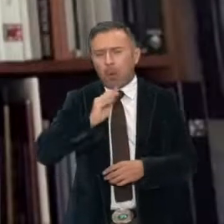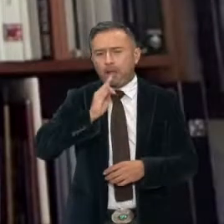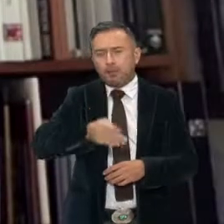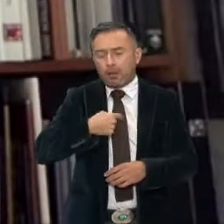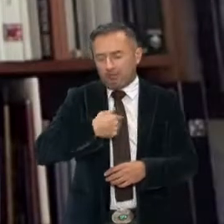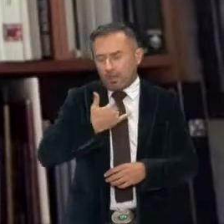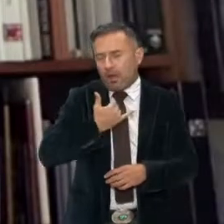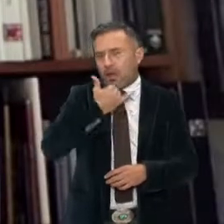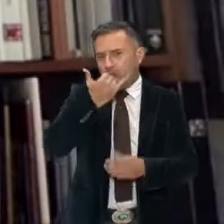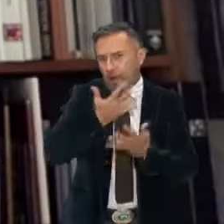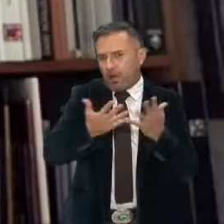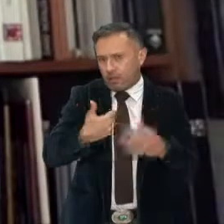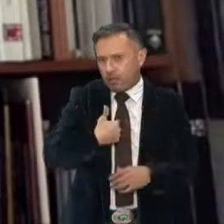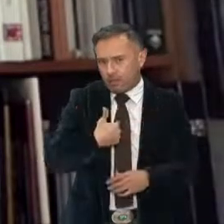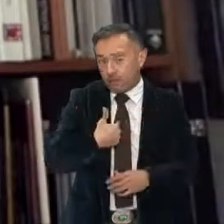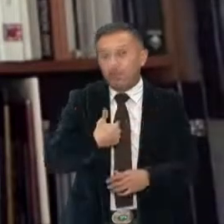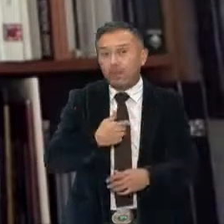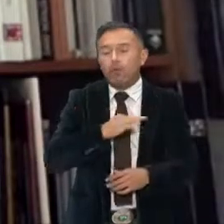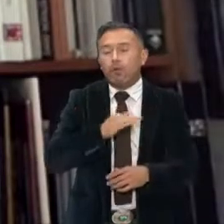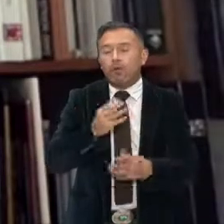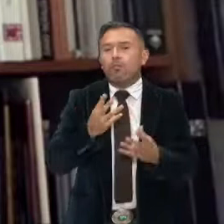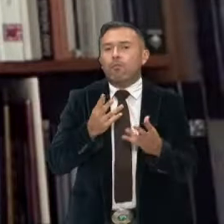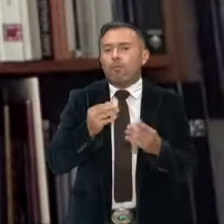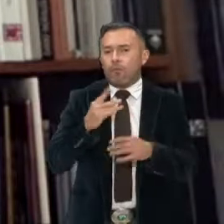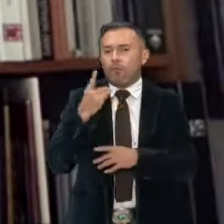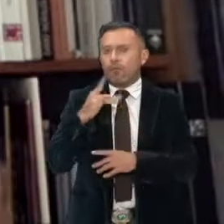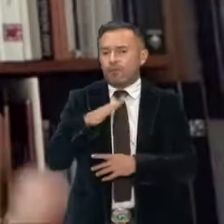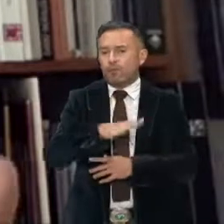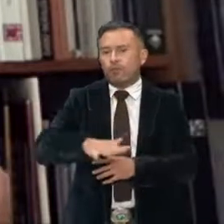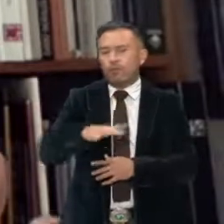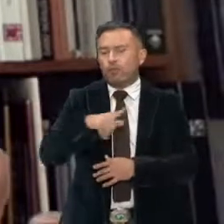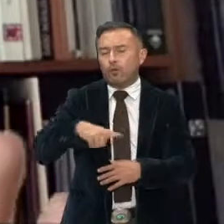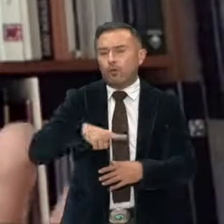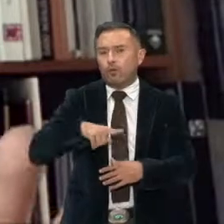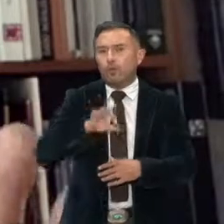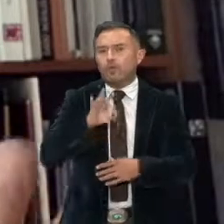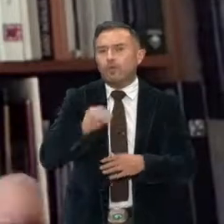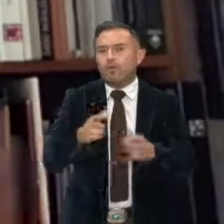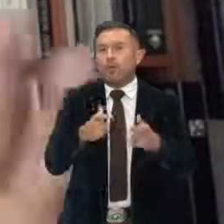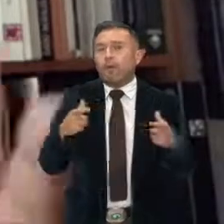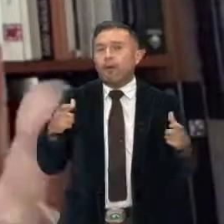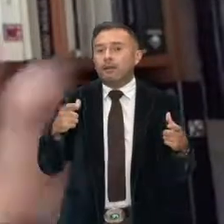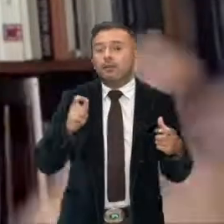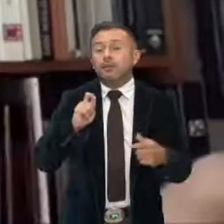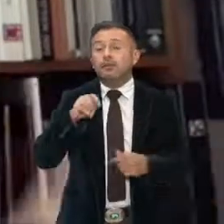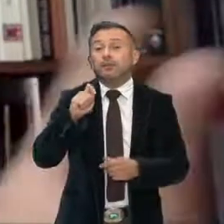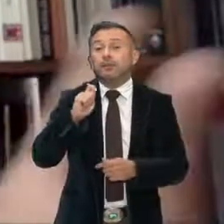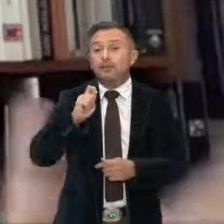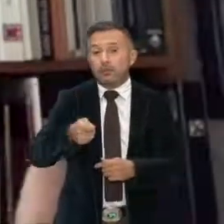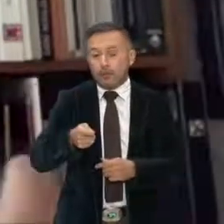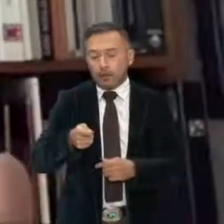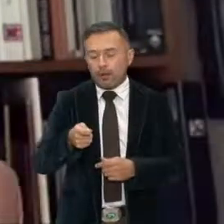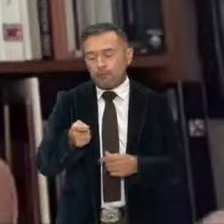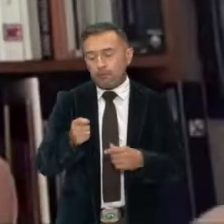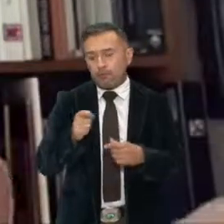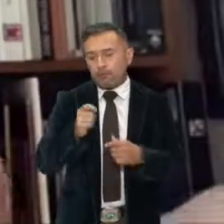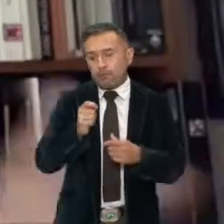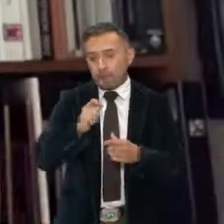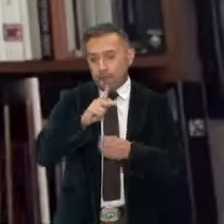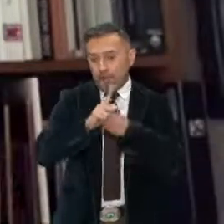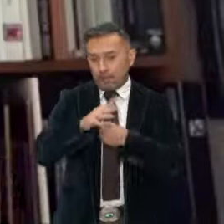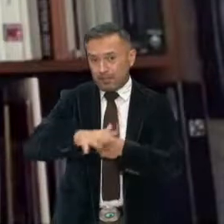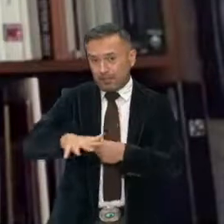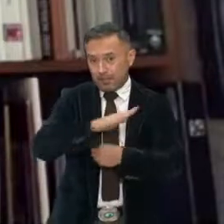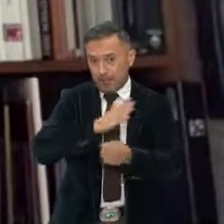very wrong from me not to acknowledge something very evident. More than 50% of Bolivian people have voted by mass.